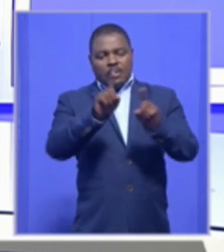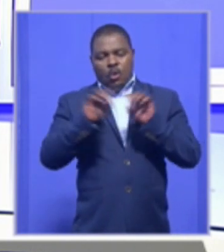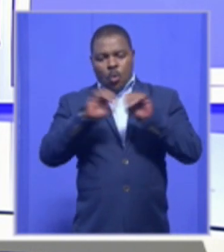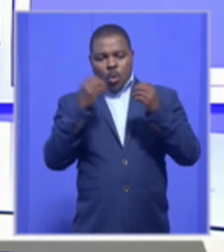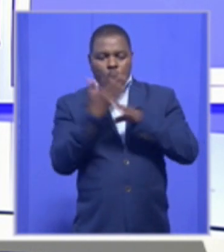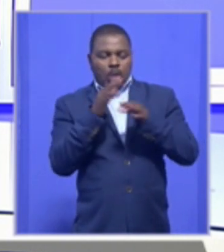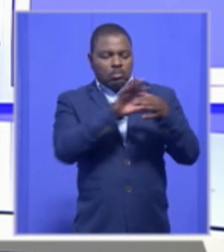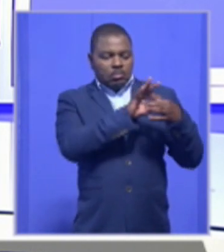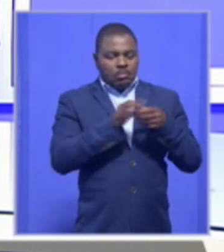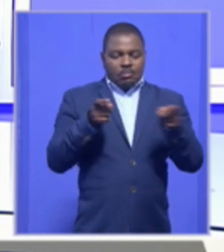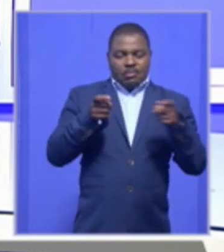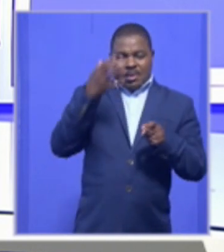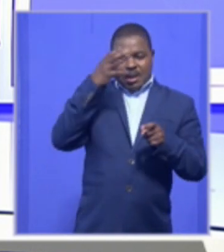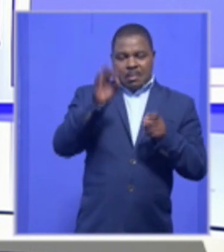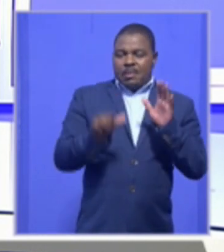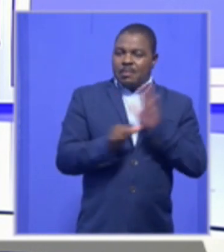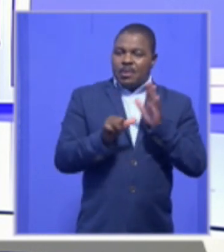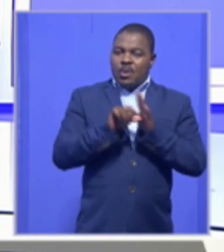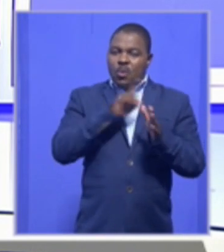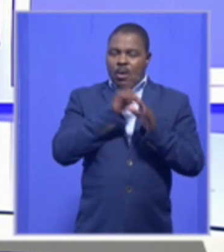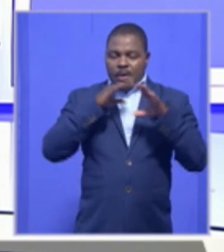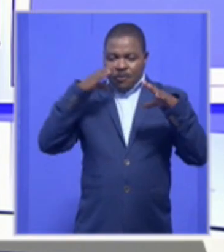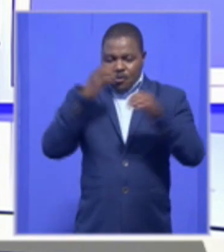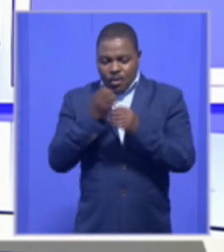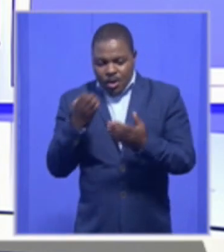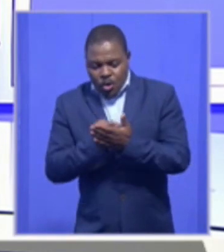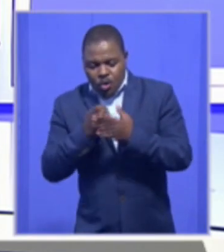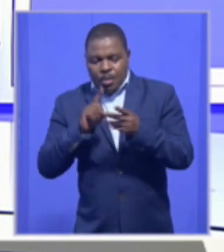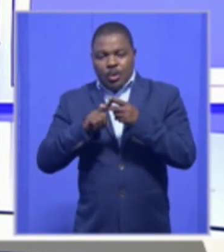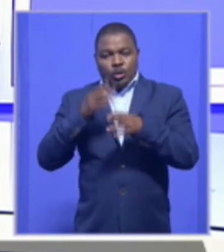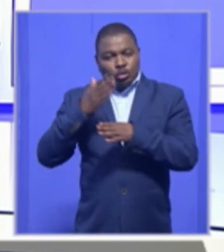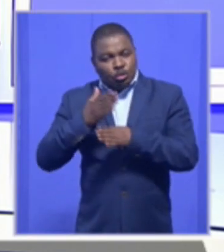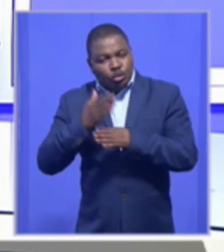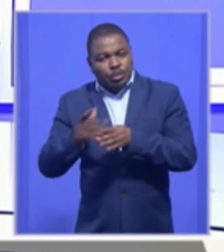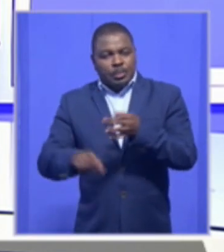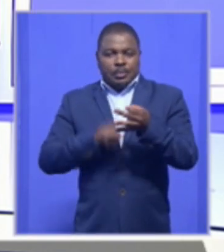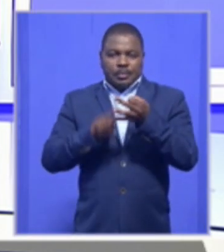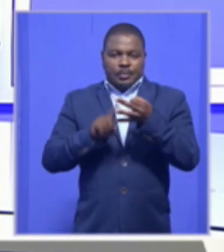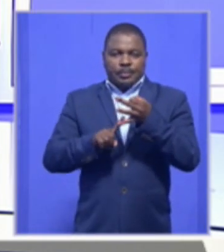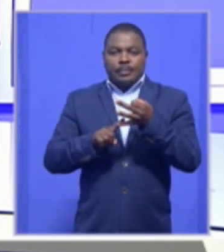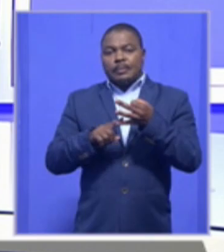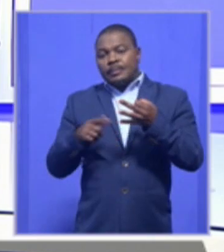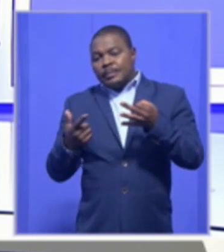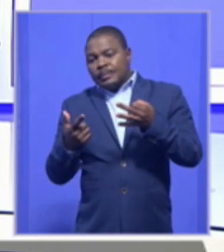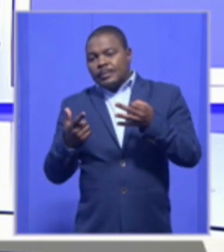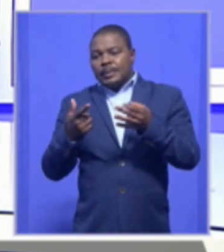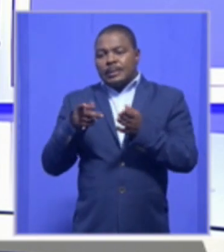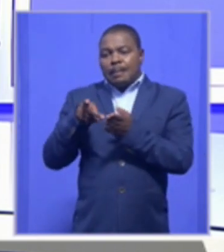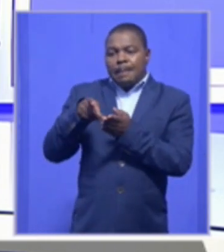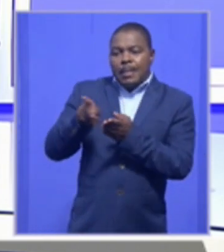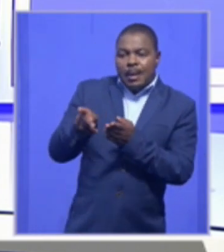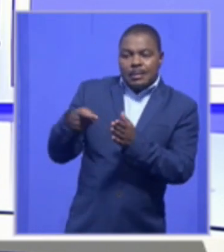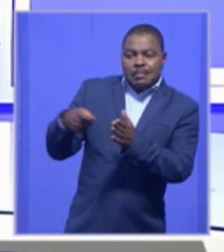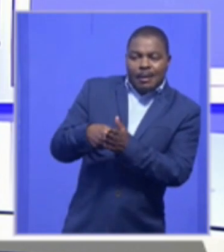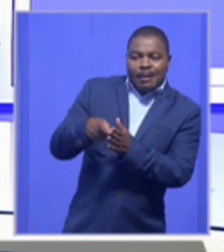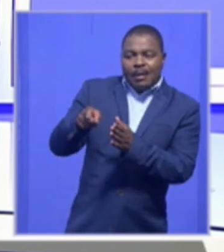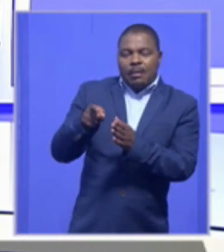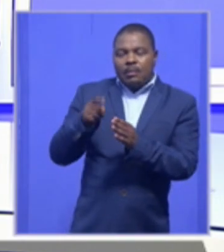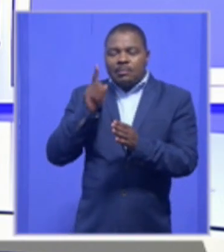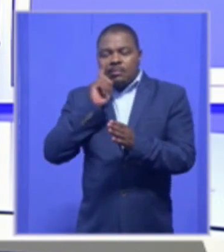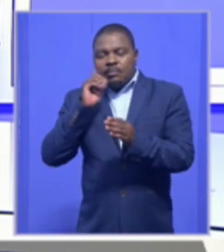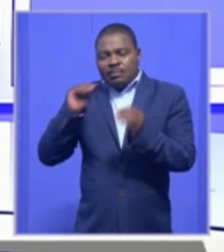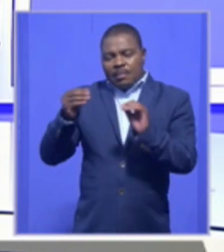ka ge šedi e fiwa kgolo ya ekonomi, tlhokego ya mešomo le go šetšana le tlhatlogo ya ditheko ke rialo magareng ga tše